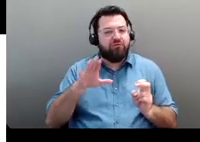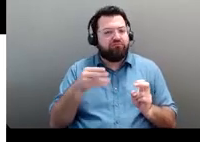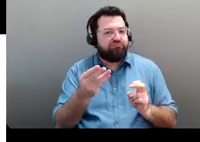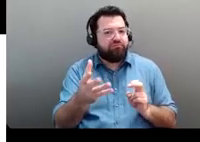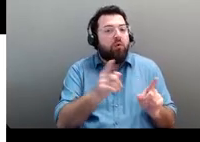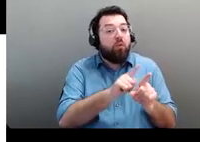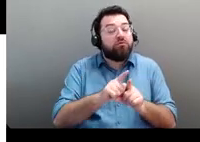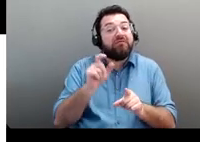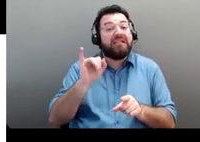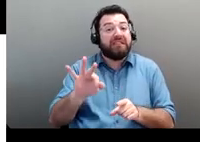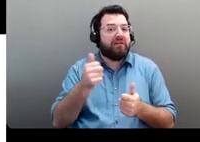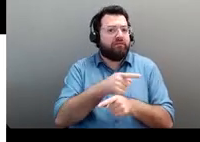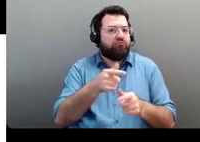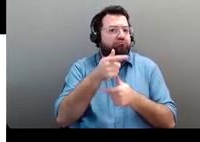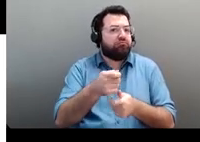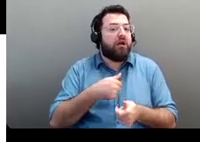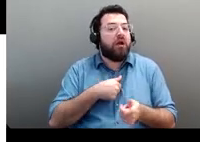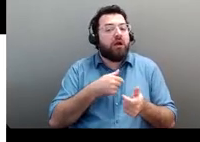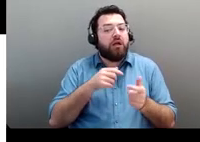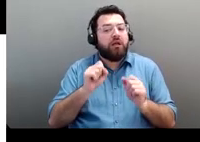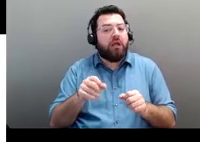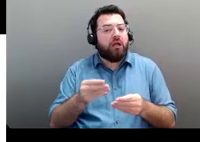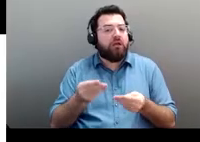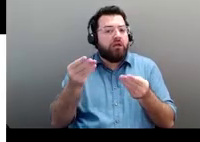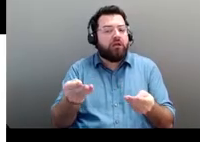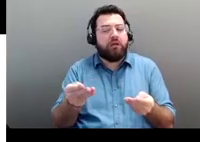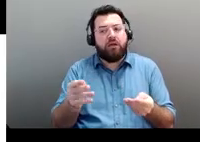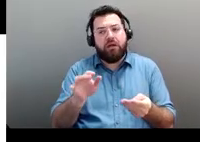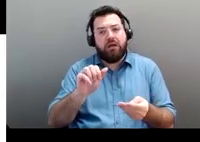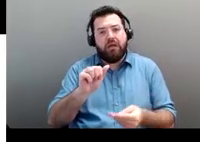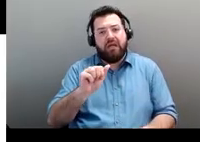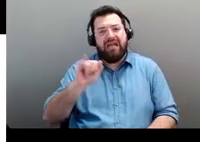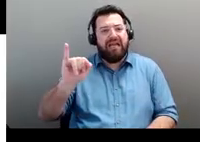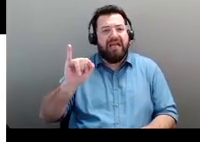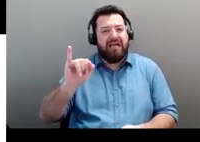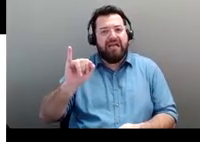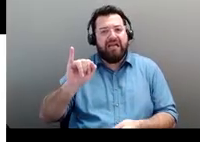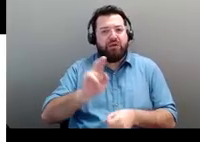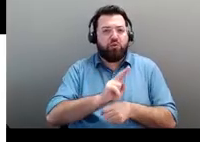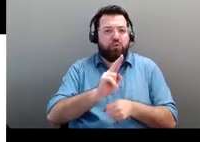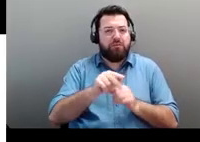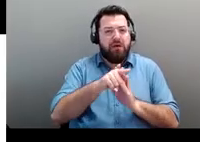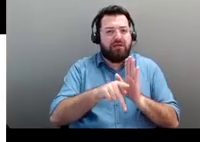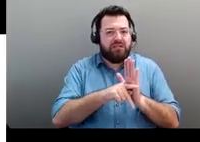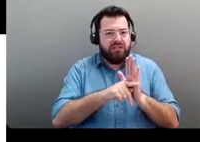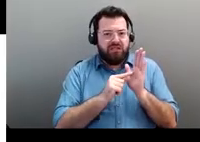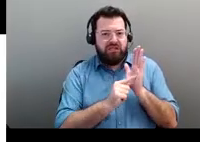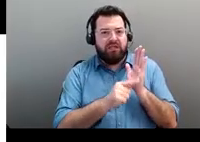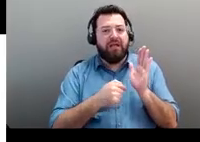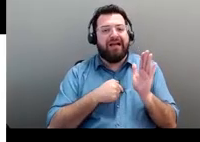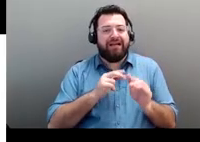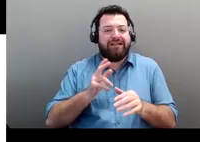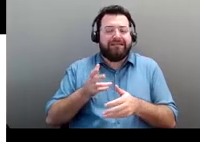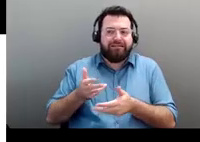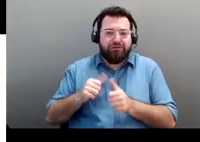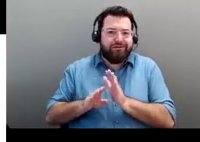you, if anyone's interested, I'll also share with you an AI use policy template that I worked on last semester. I was